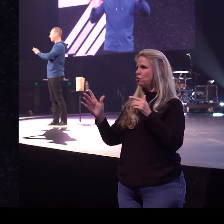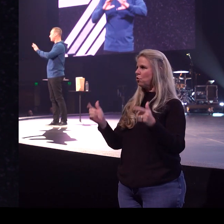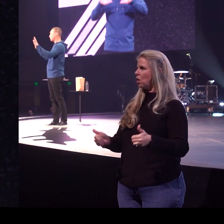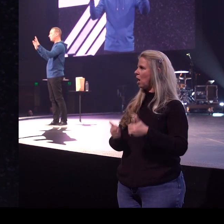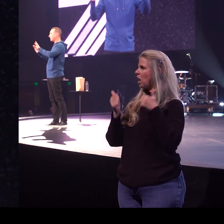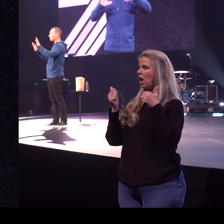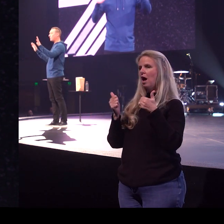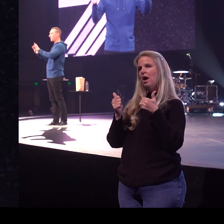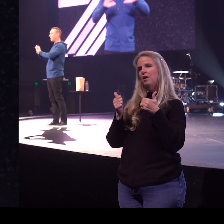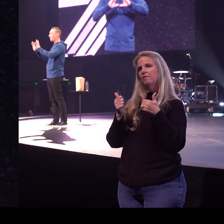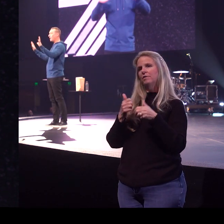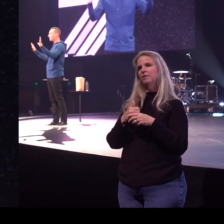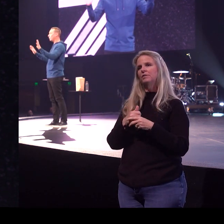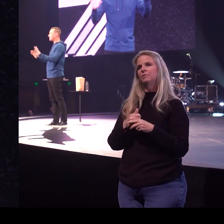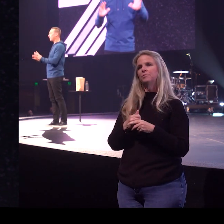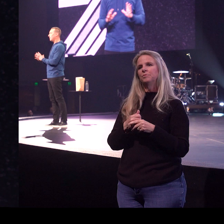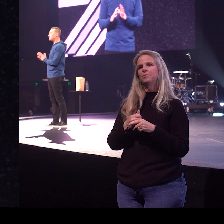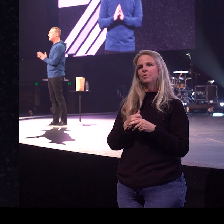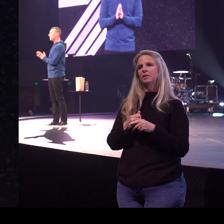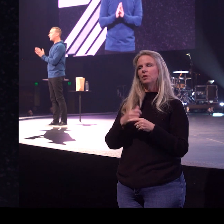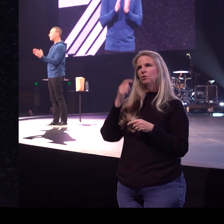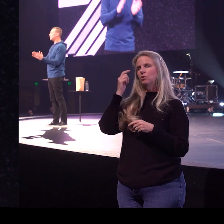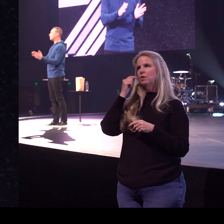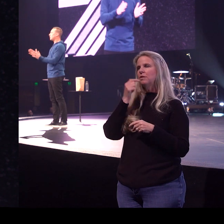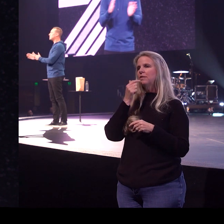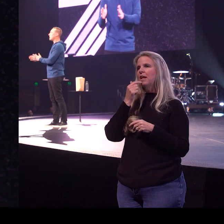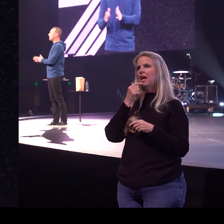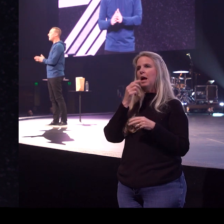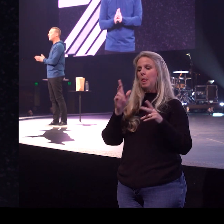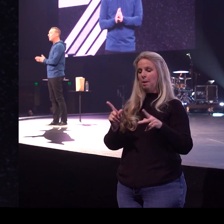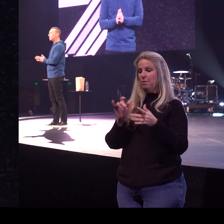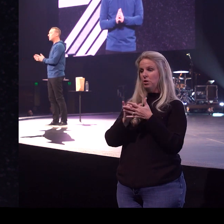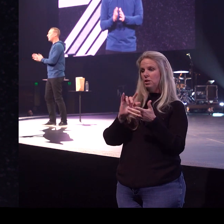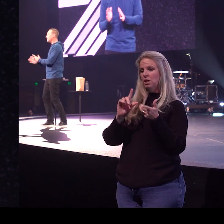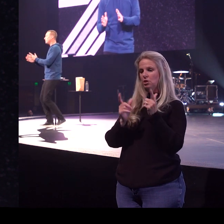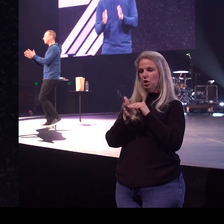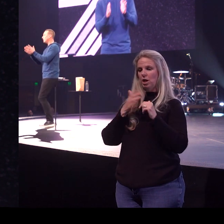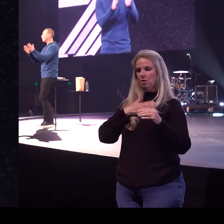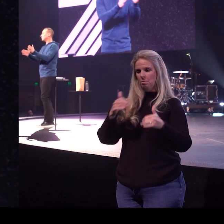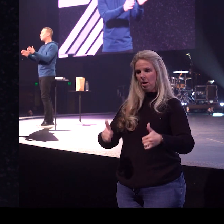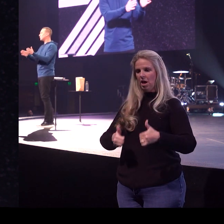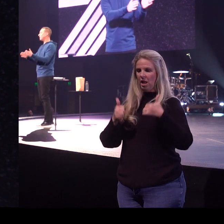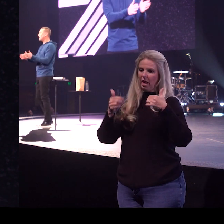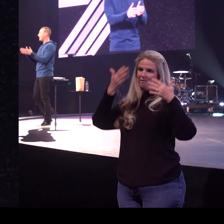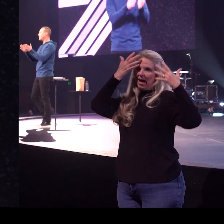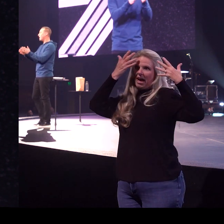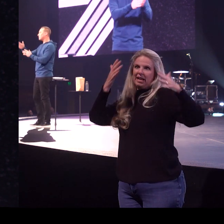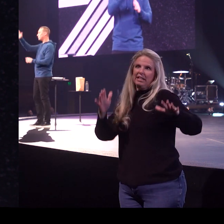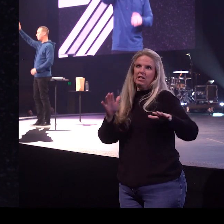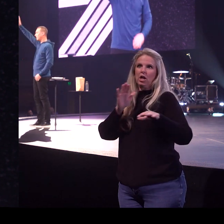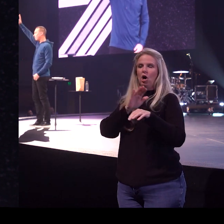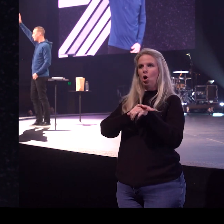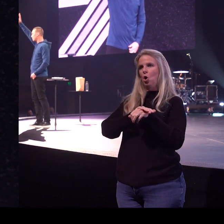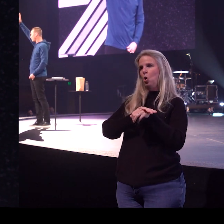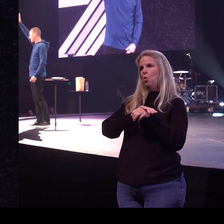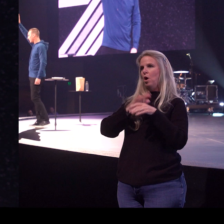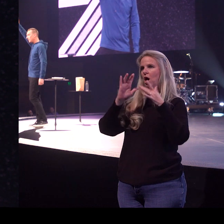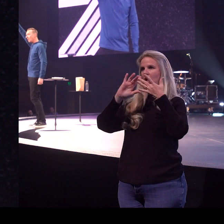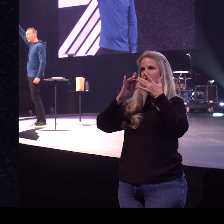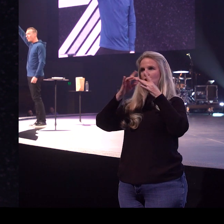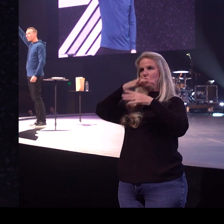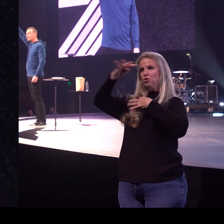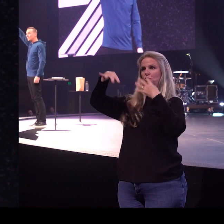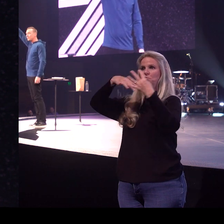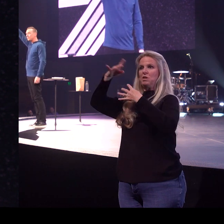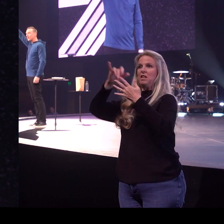out there, and if this is you, that's great, but anyone out there would say this, the person who changed my life was someone I didn't really know on social media. They had thousands or a million followers. Anybody out